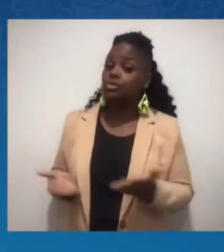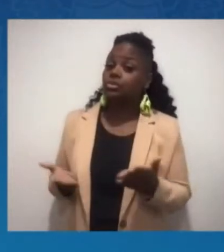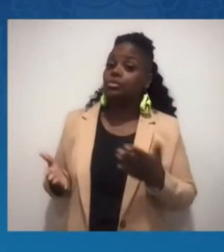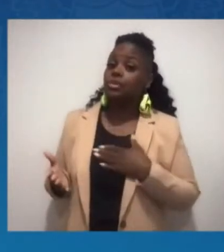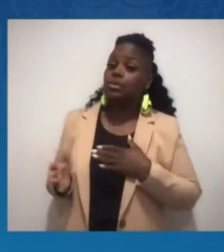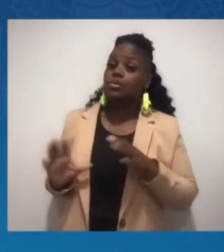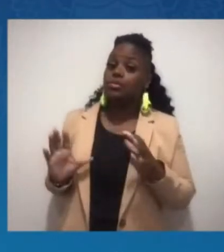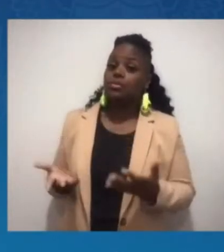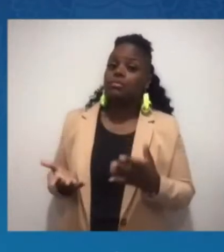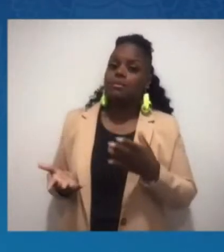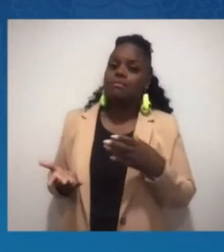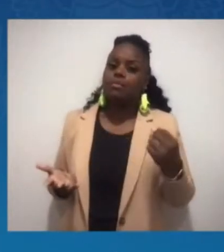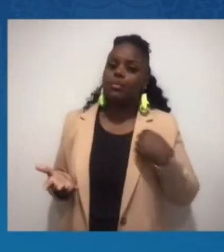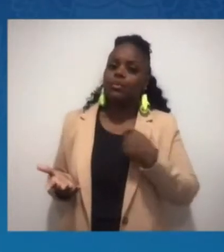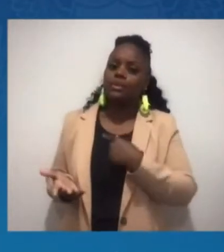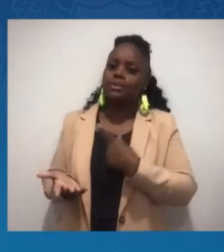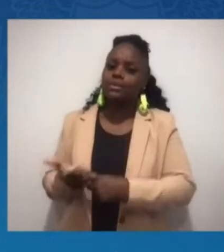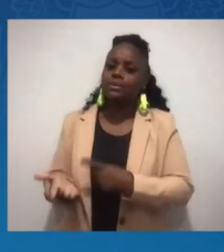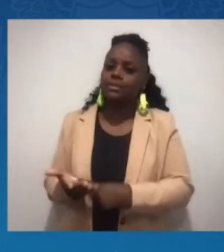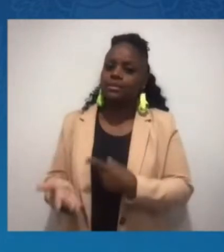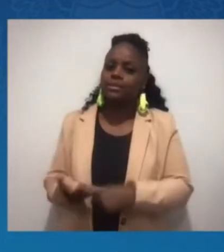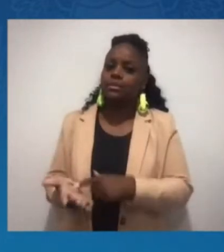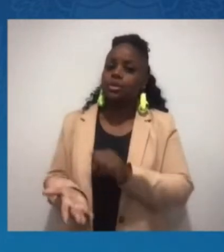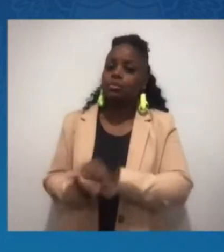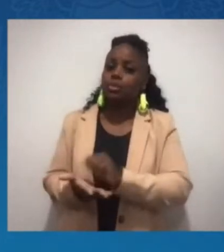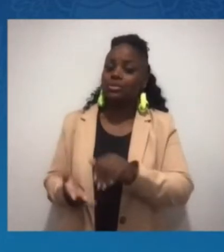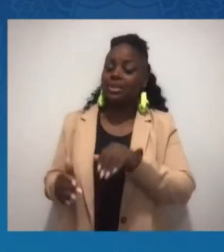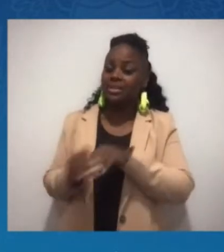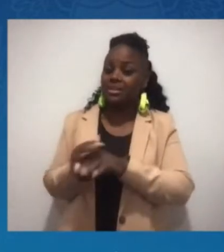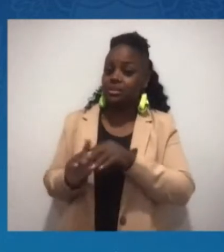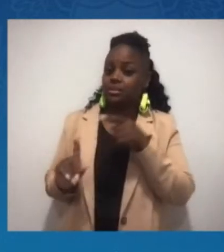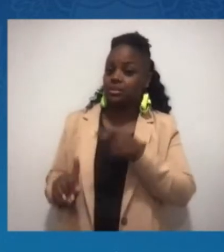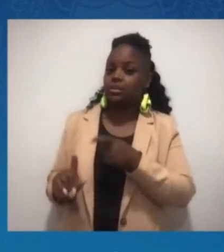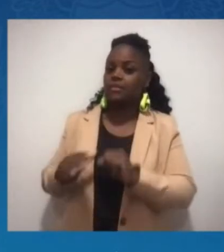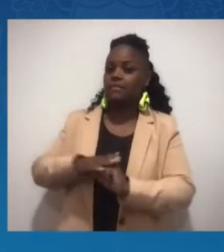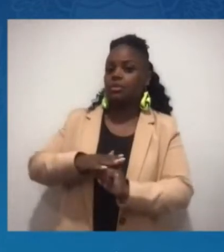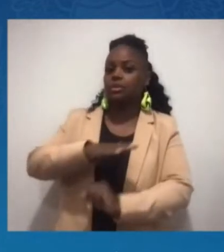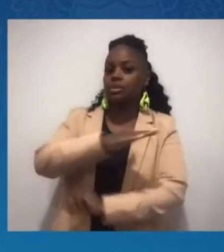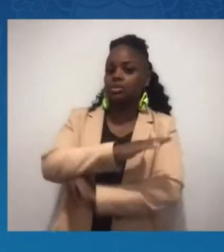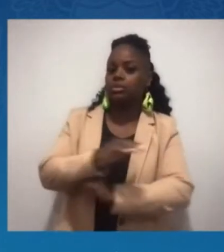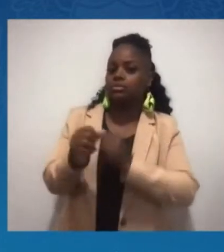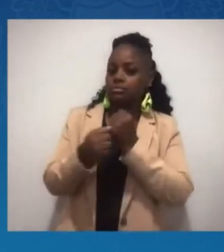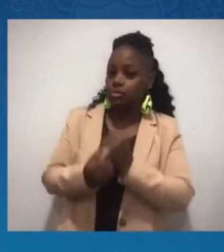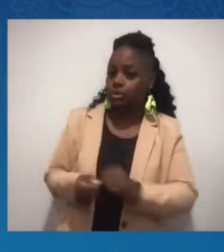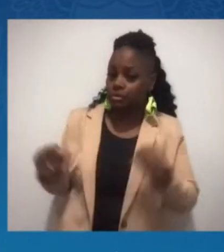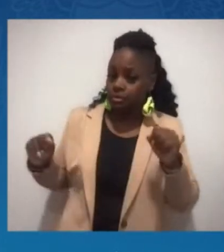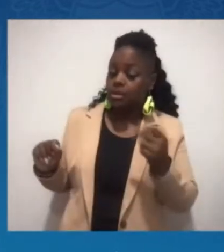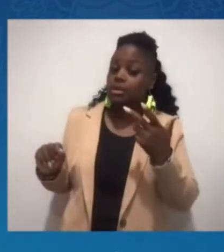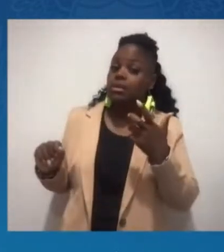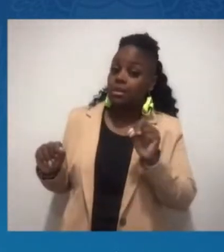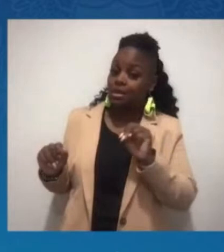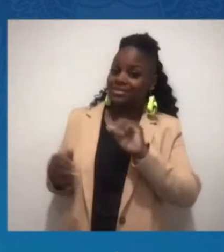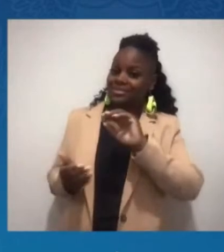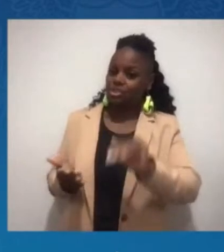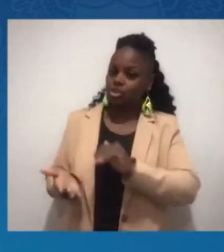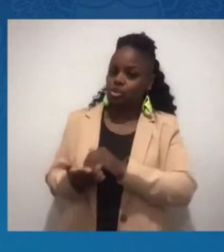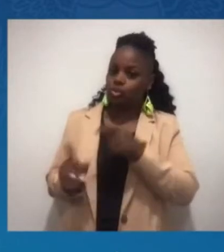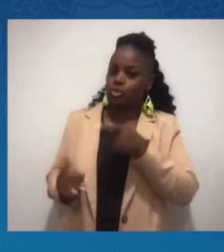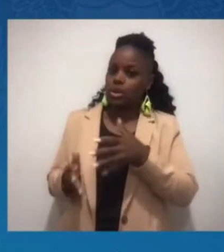a fundamental freedom, central to Americans' lives. How do you see the fight for reproductive